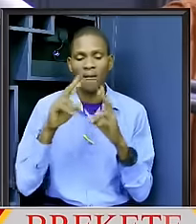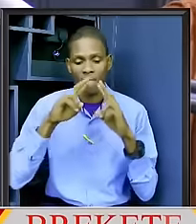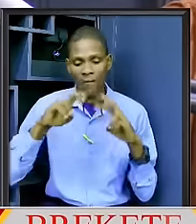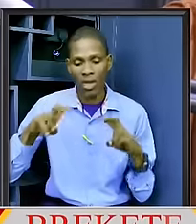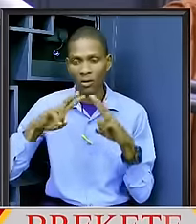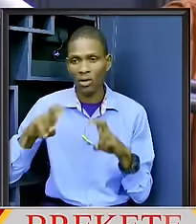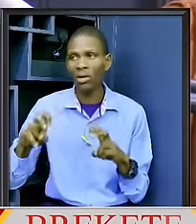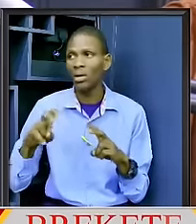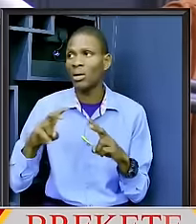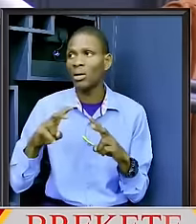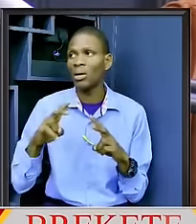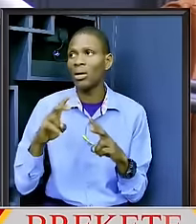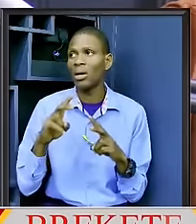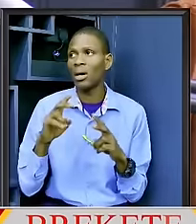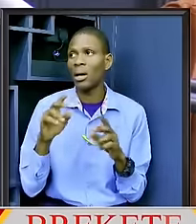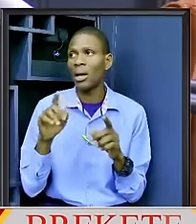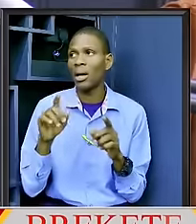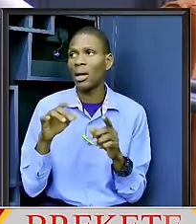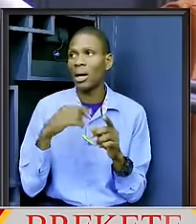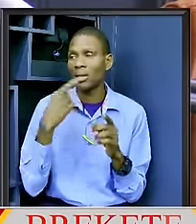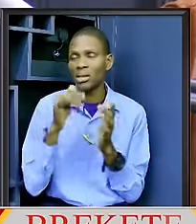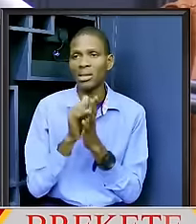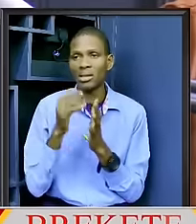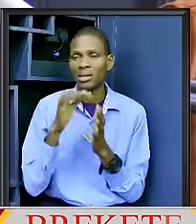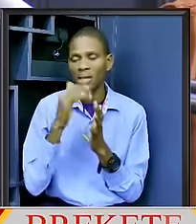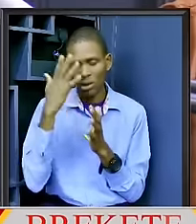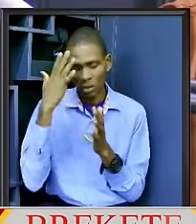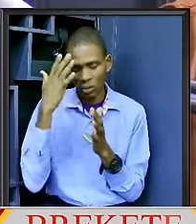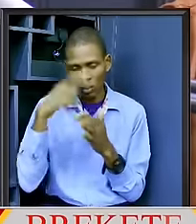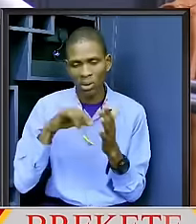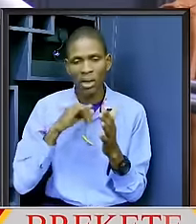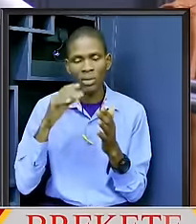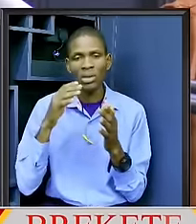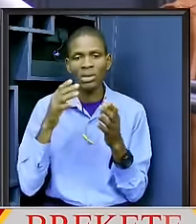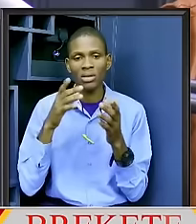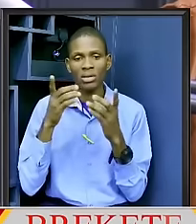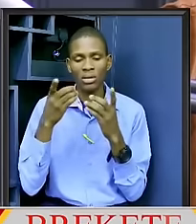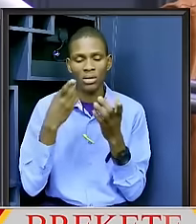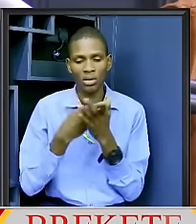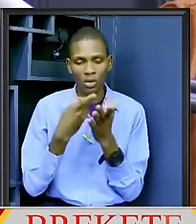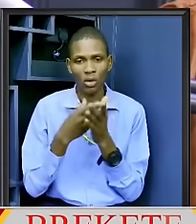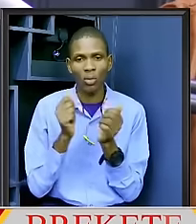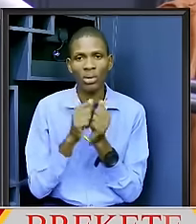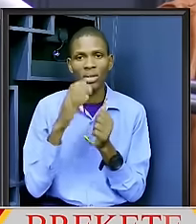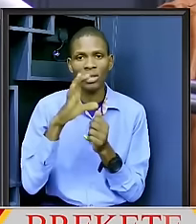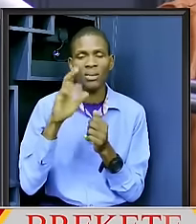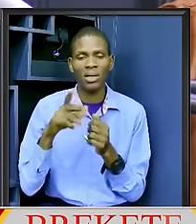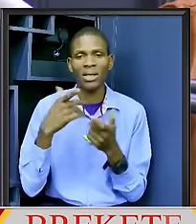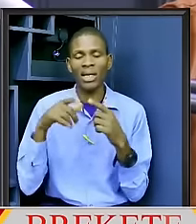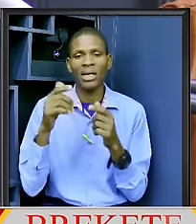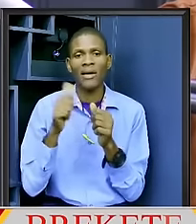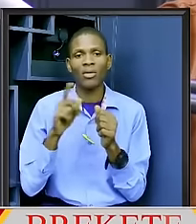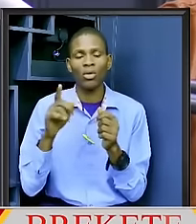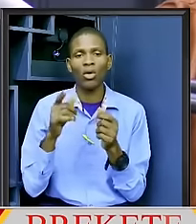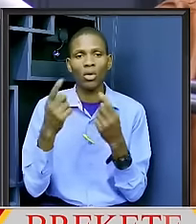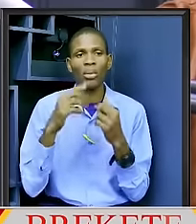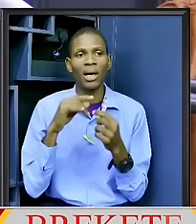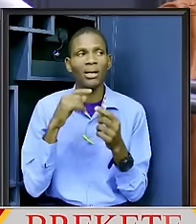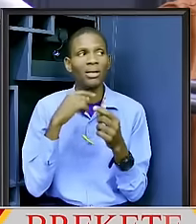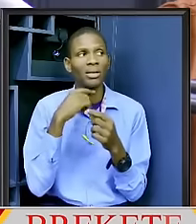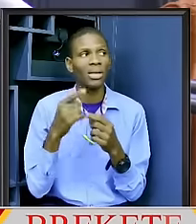verification, that's one of the things I said I will discuss with the CP. Let everybody come and tell their own story.